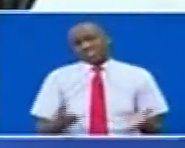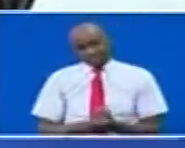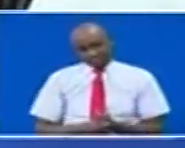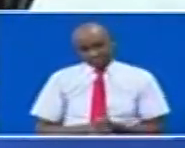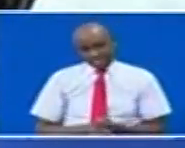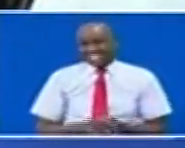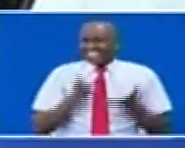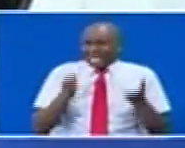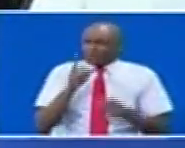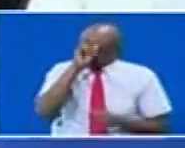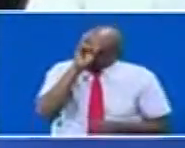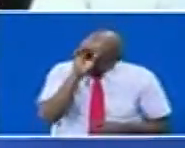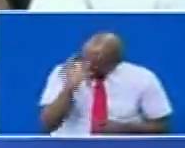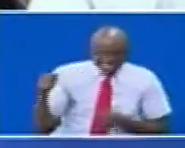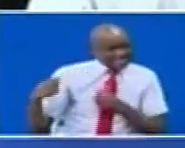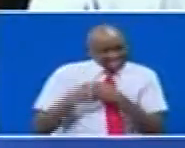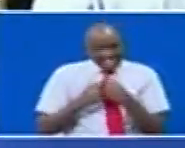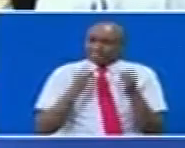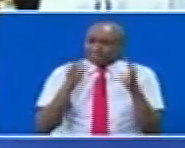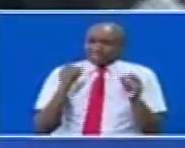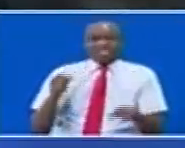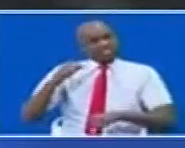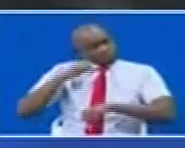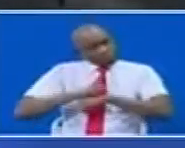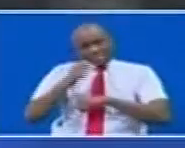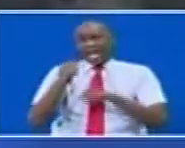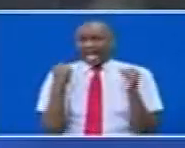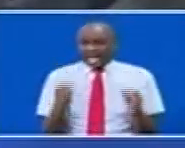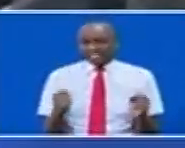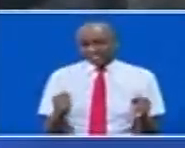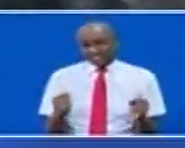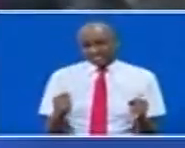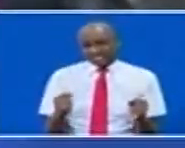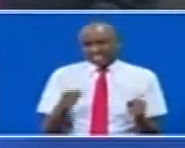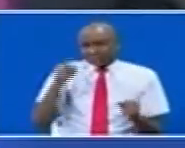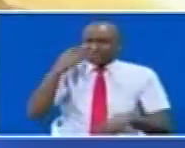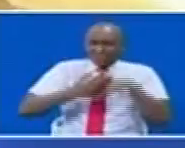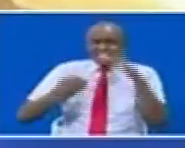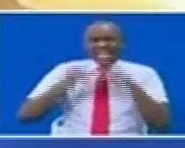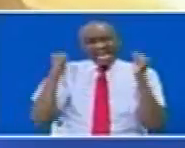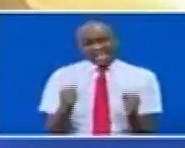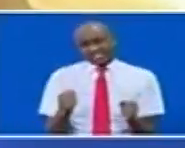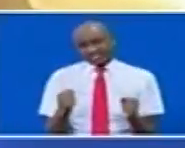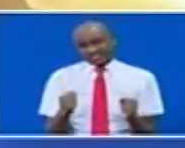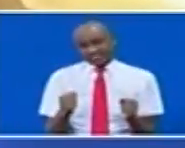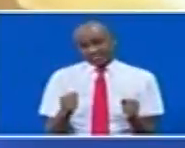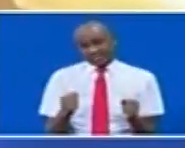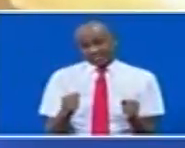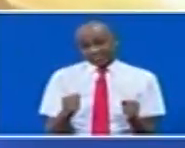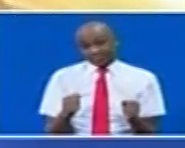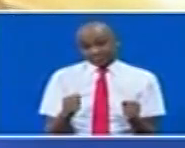Firefighters have a serious challenge in accessing most schools in Kisii due to the manner in which they are constructed. So it's